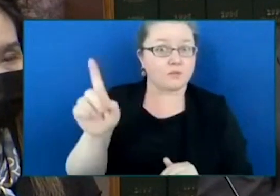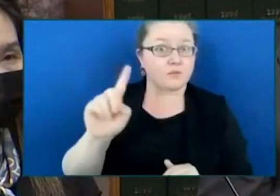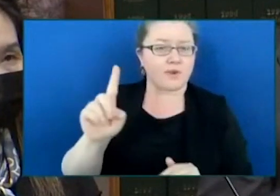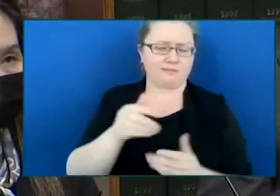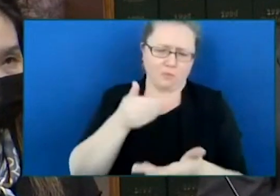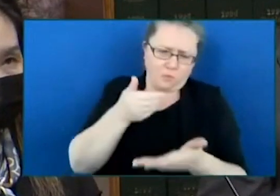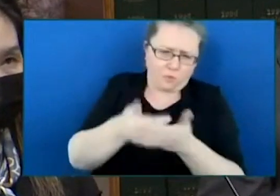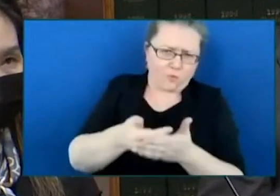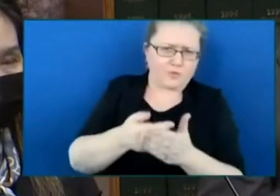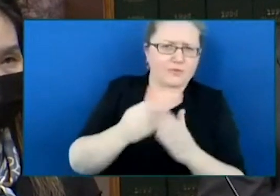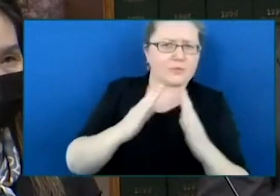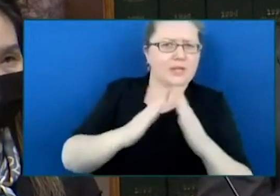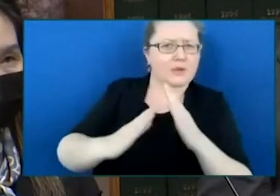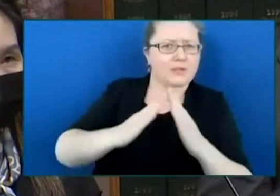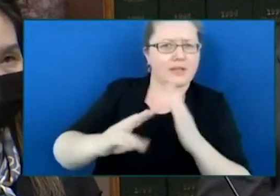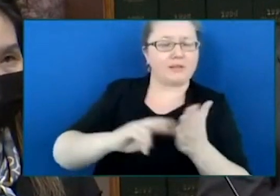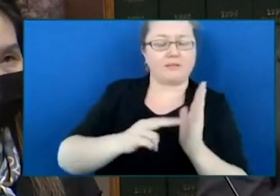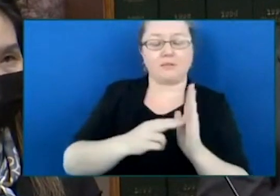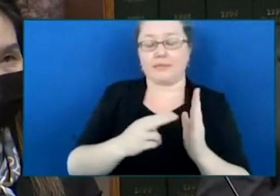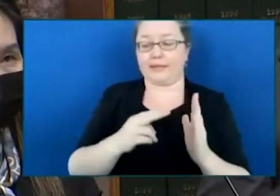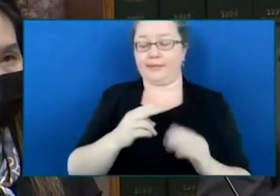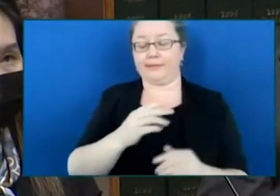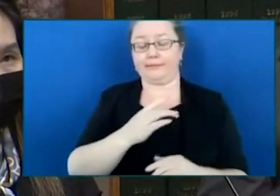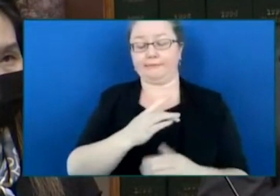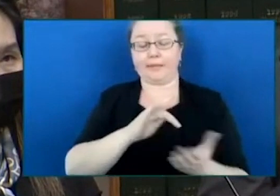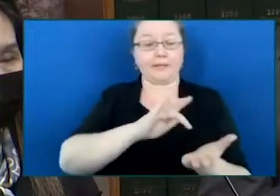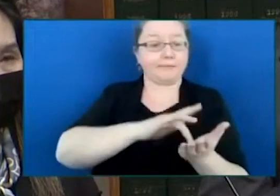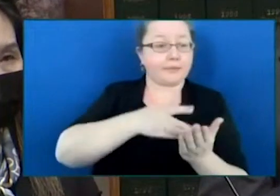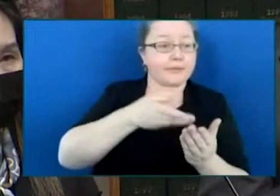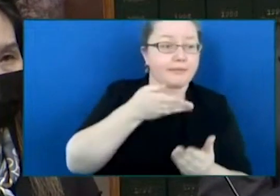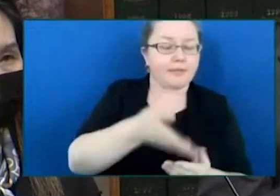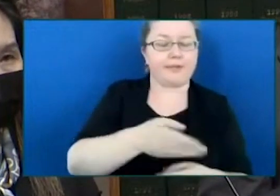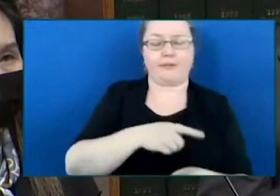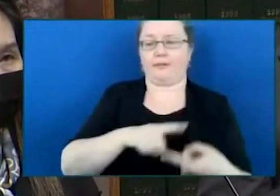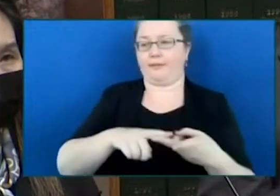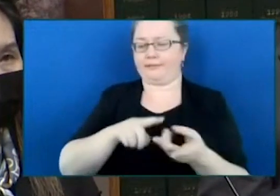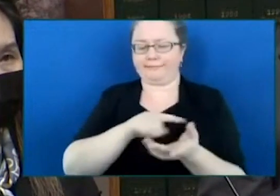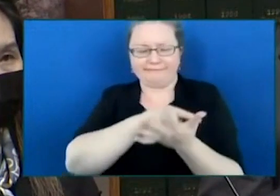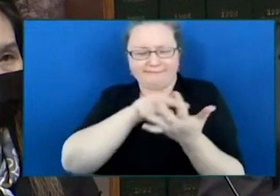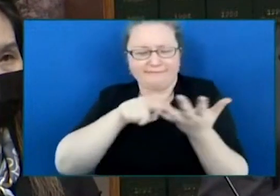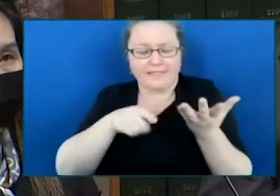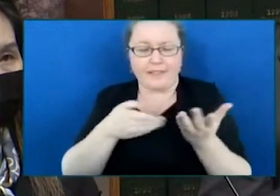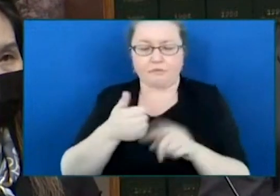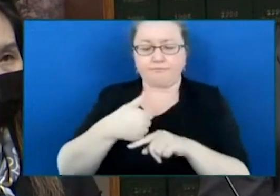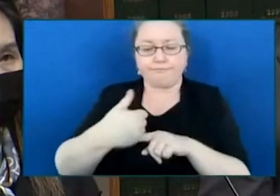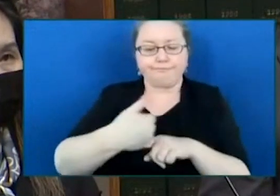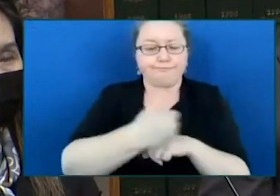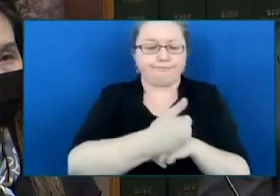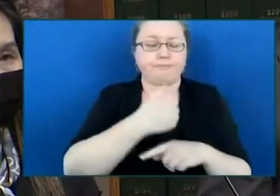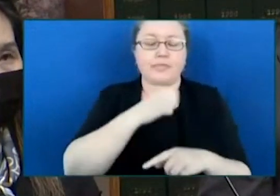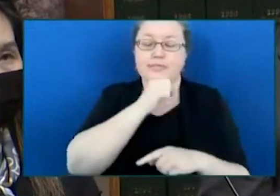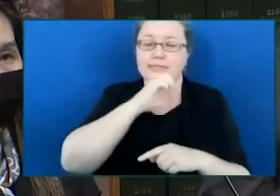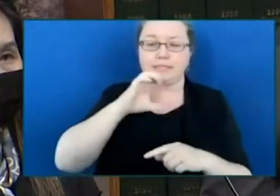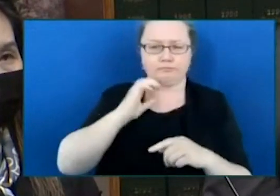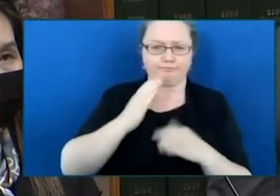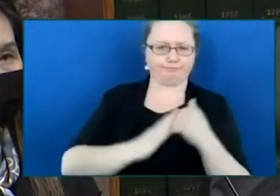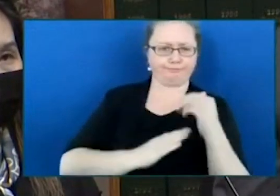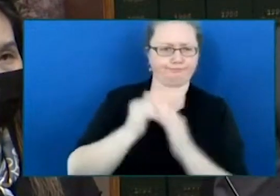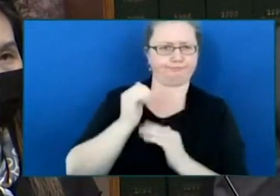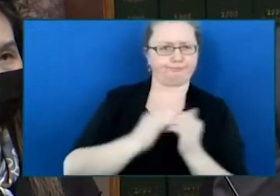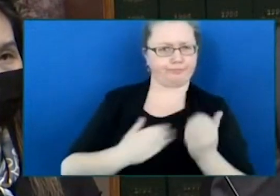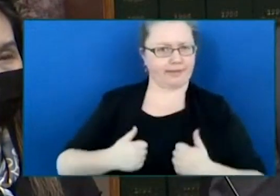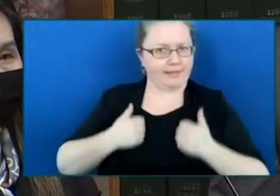or the grocery store, making it very, very easy for seniors to use. These new homes and thousands more like them provide an affordable future for